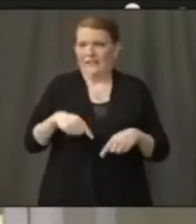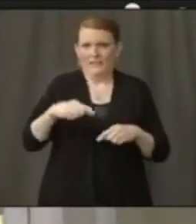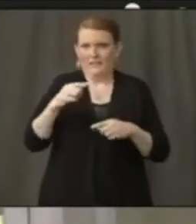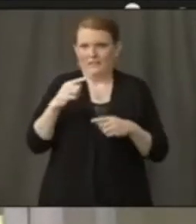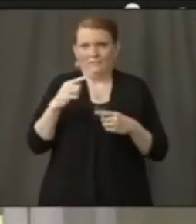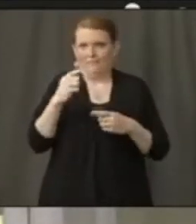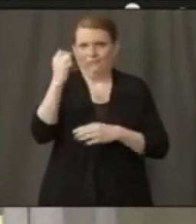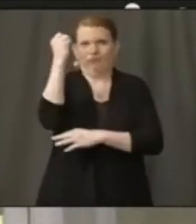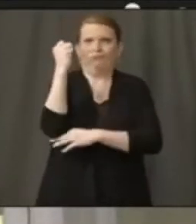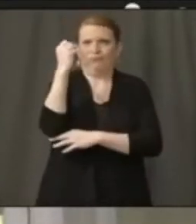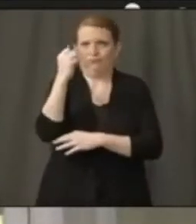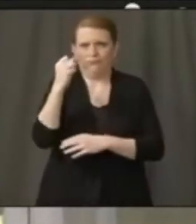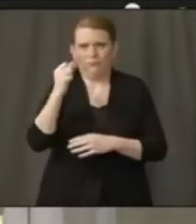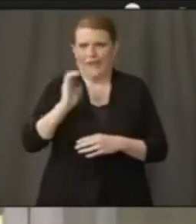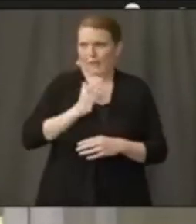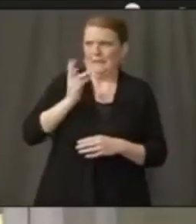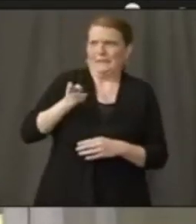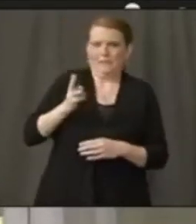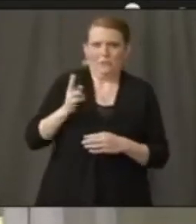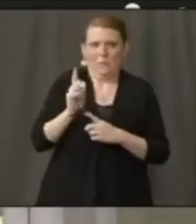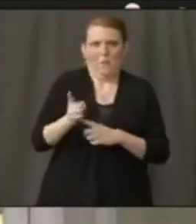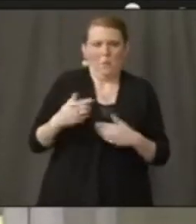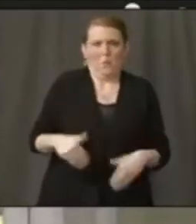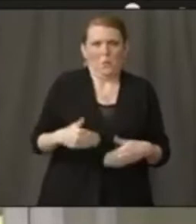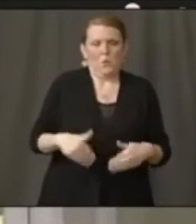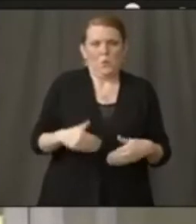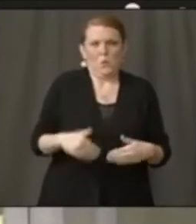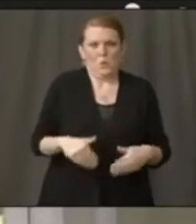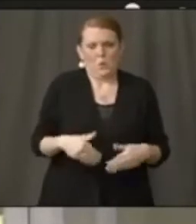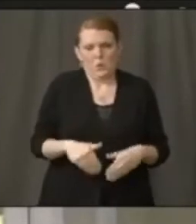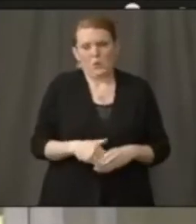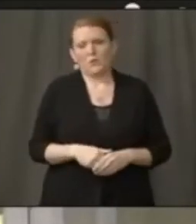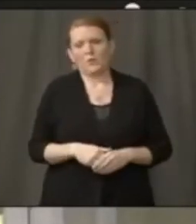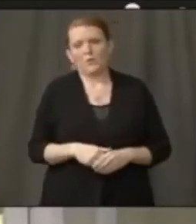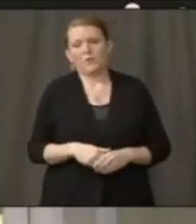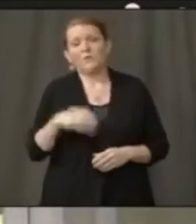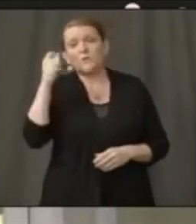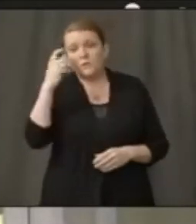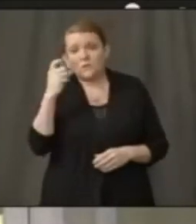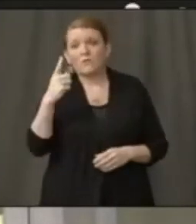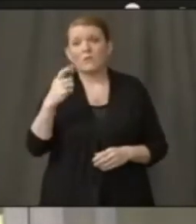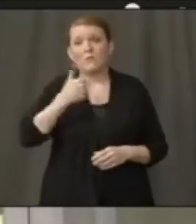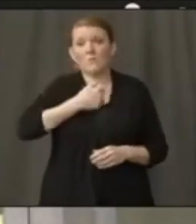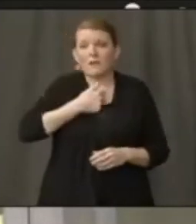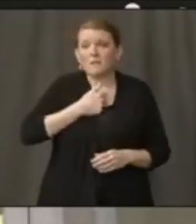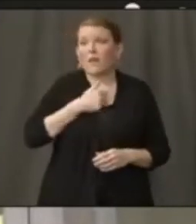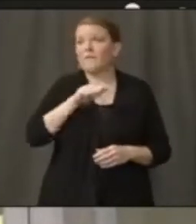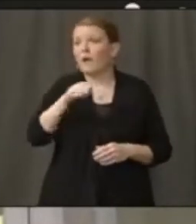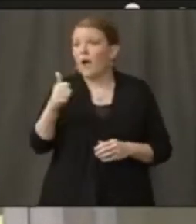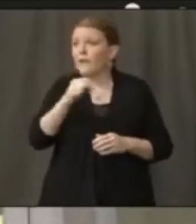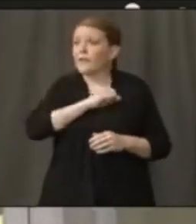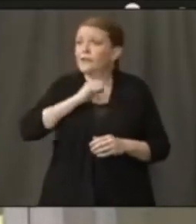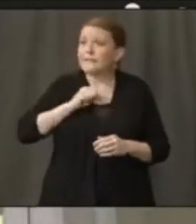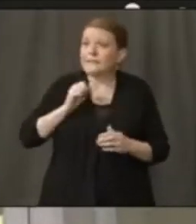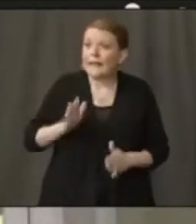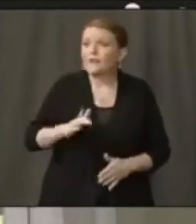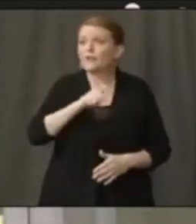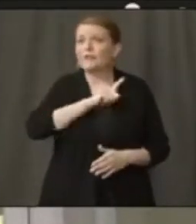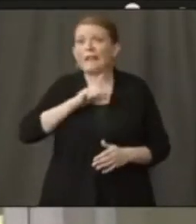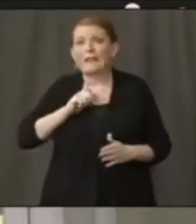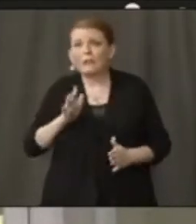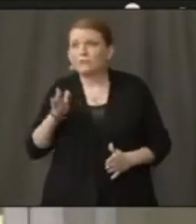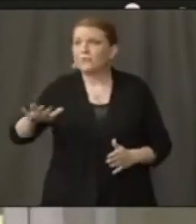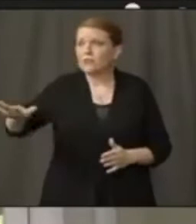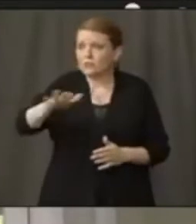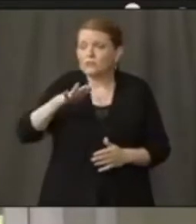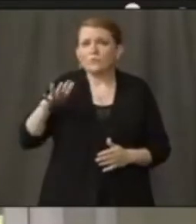legislators statewide stand ready to provide their input and assistance in this recovery. It